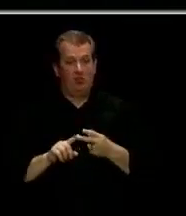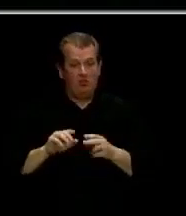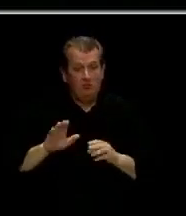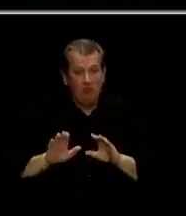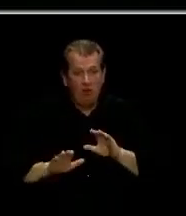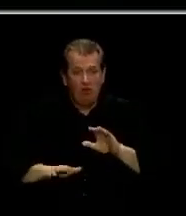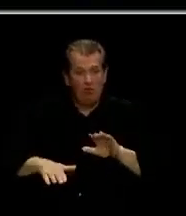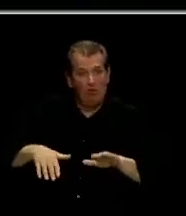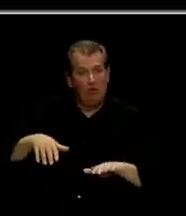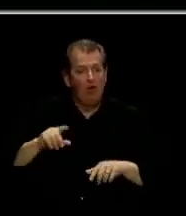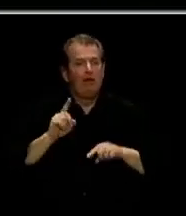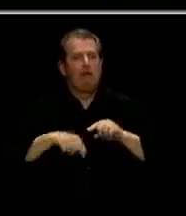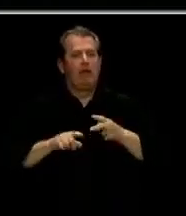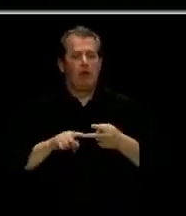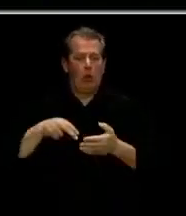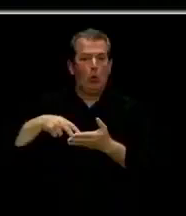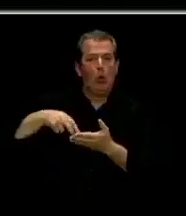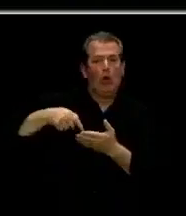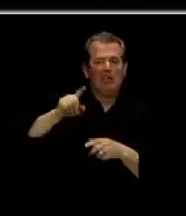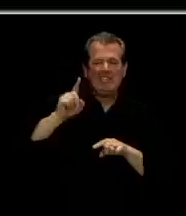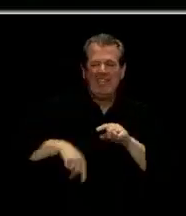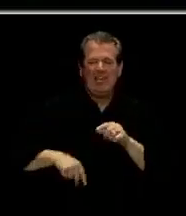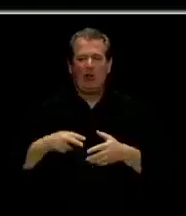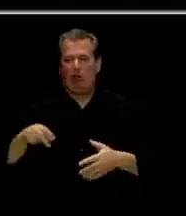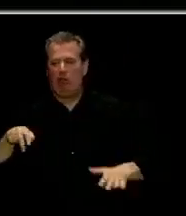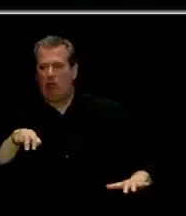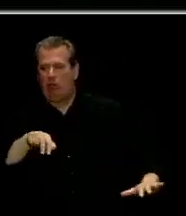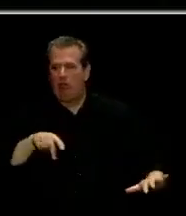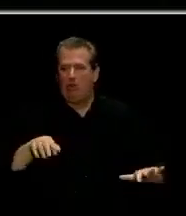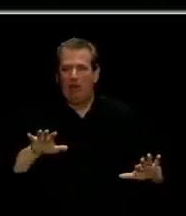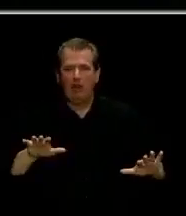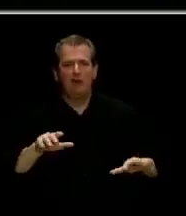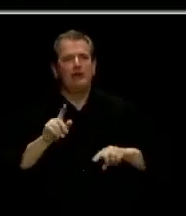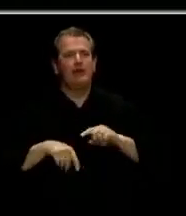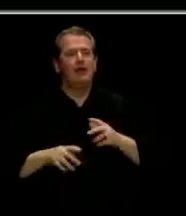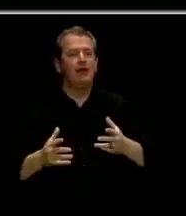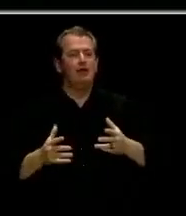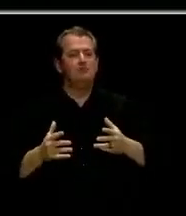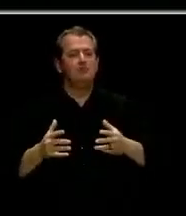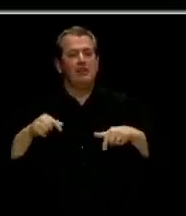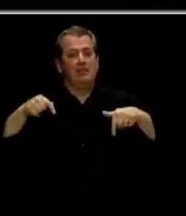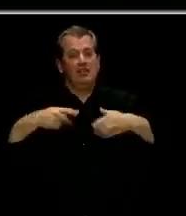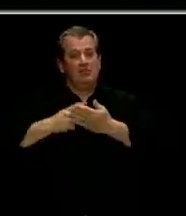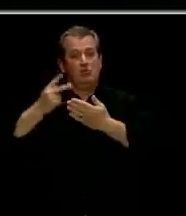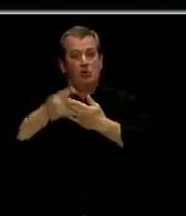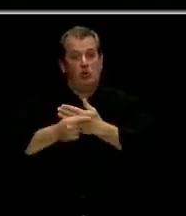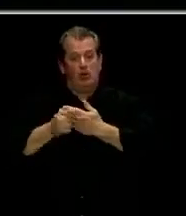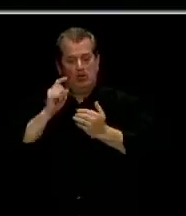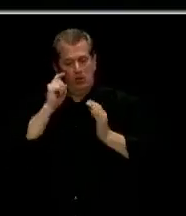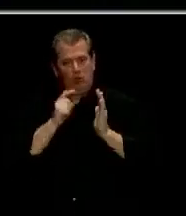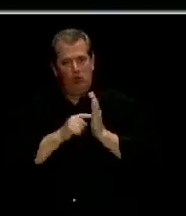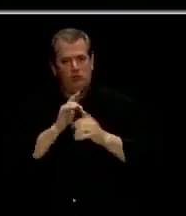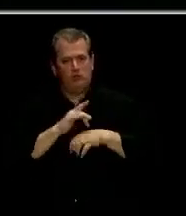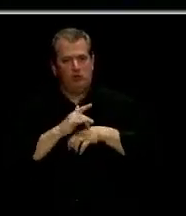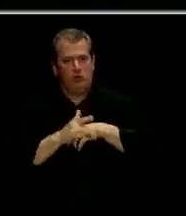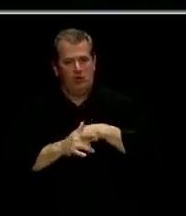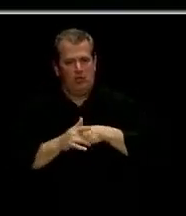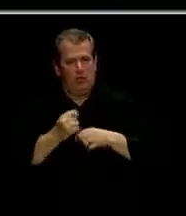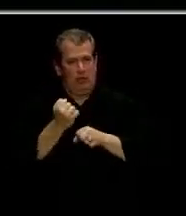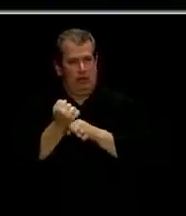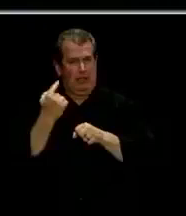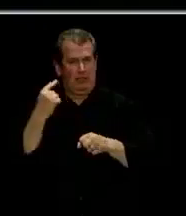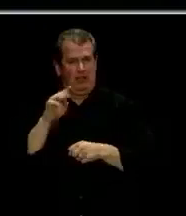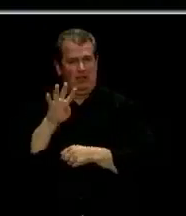they're slow to walk, or they're having difficulty with walking or something else. So this is a program that I think last year there were about